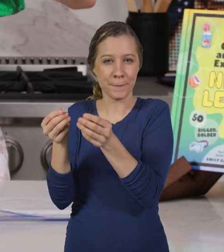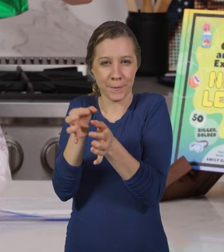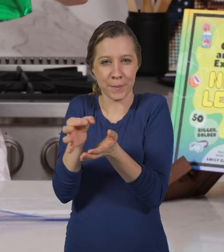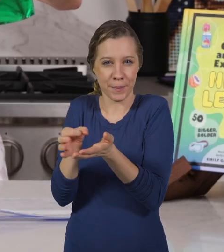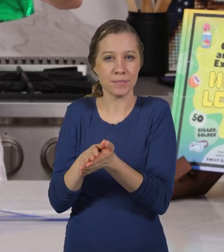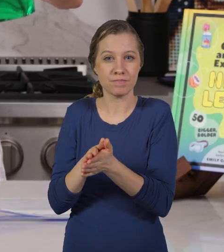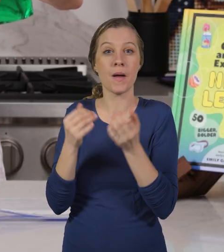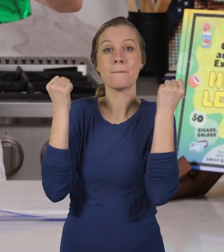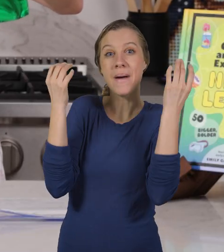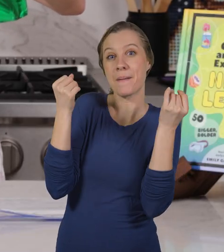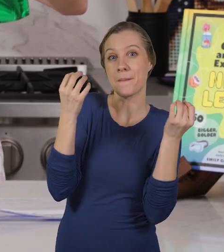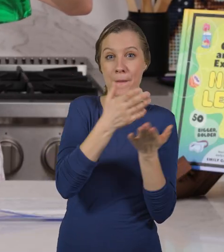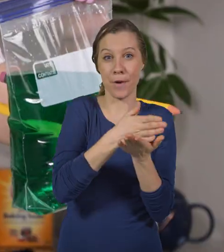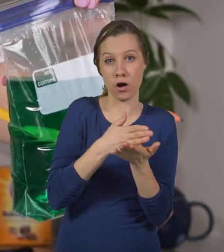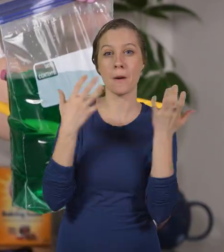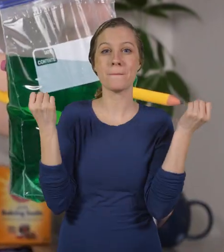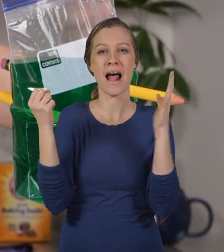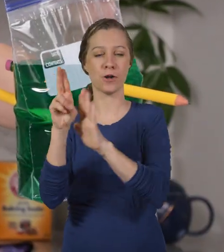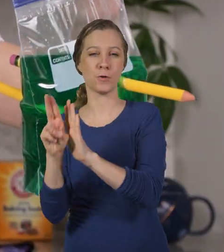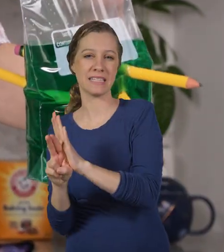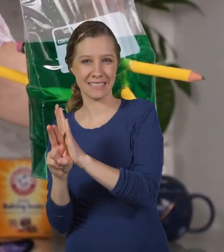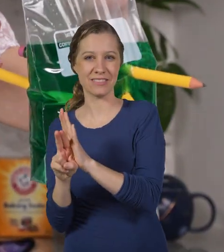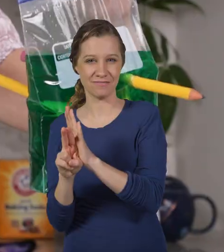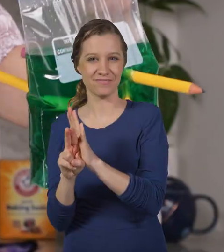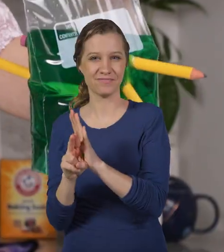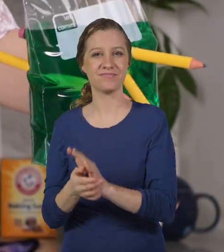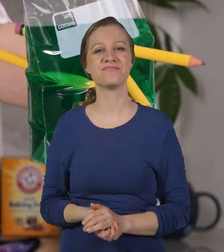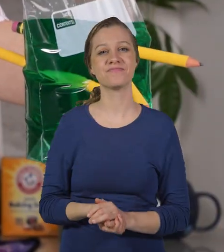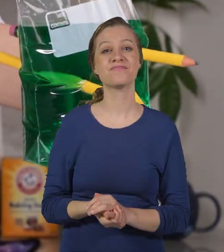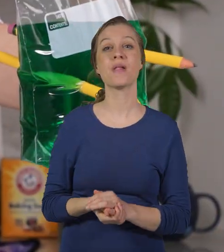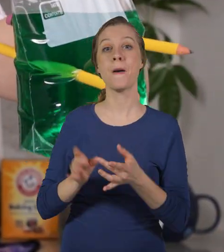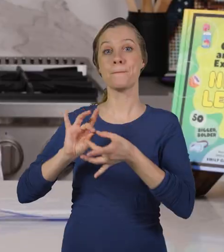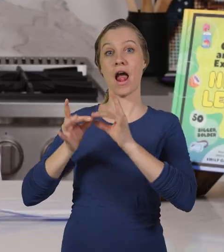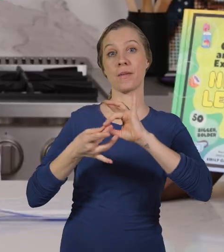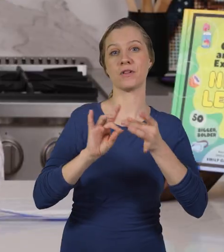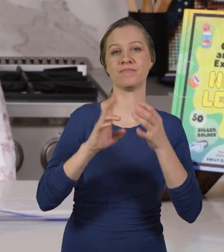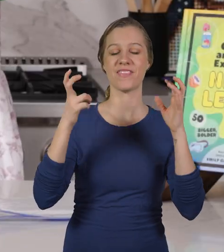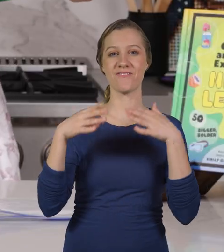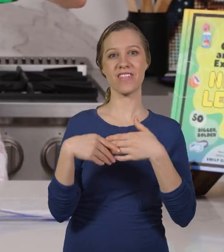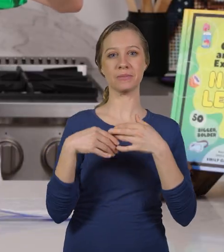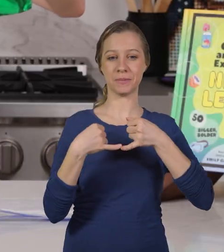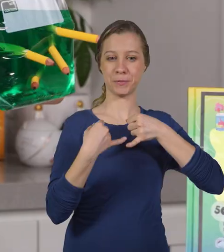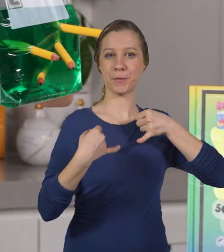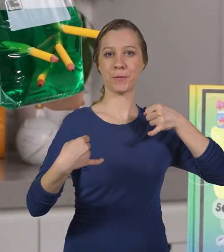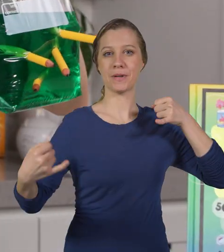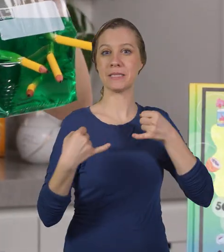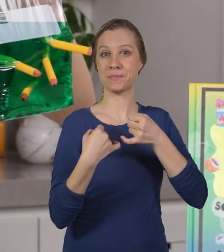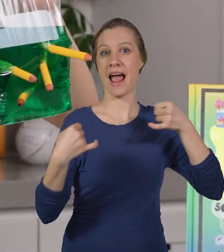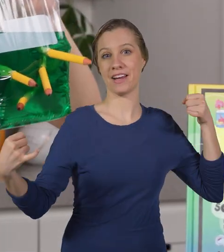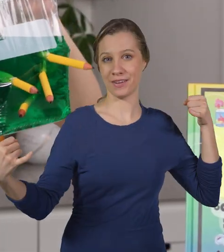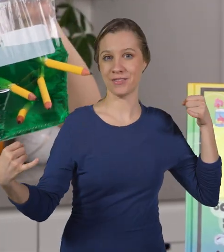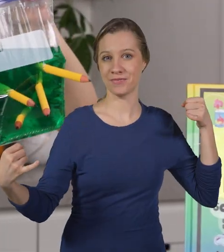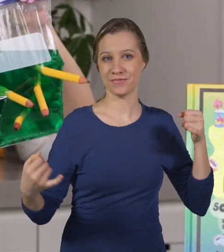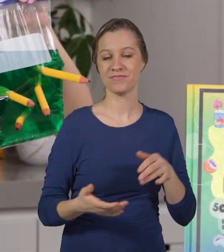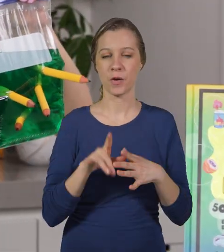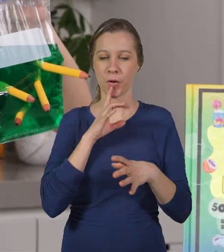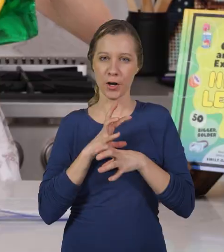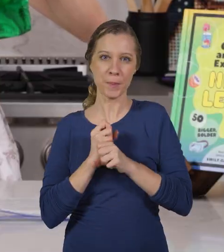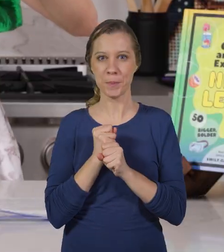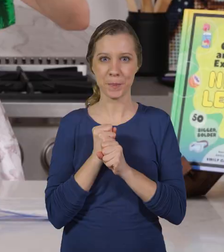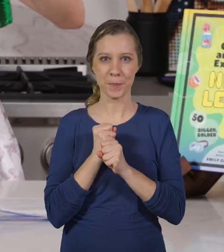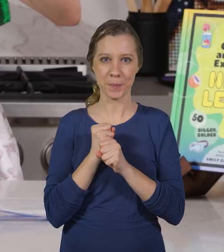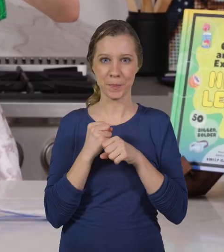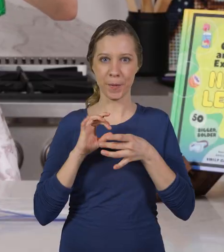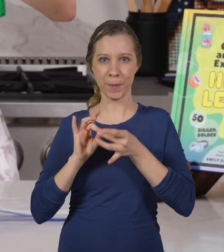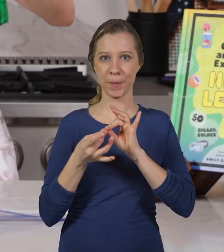parts or units. So many parts or many units. Basically, polymers are like flexible spaghetti noodles